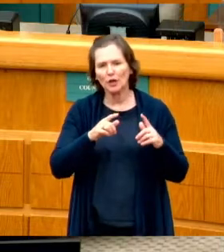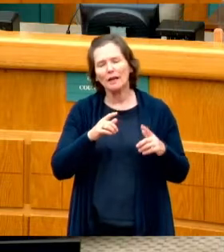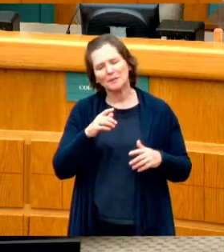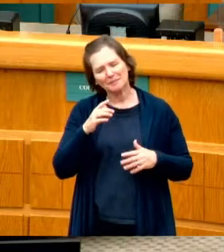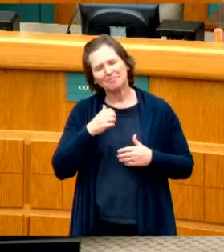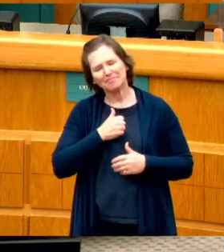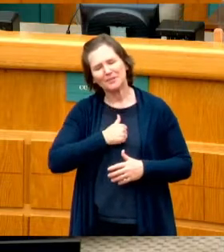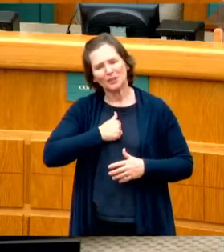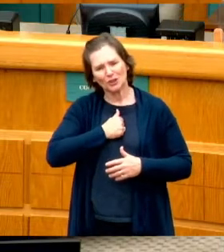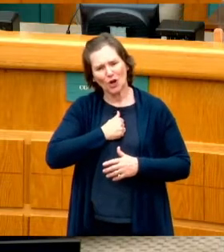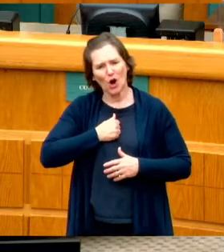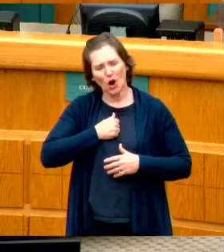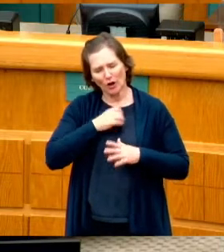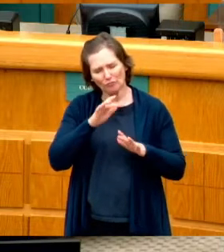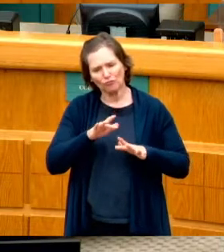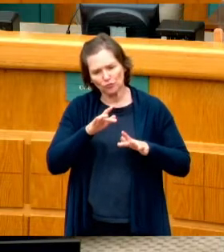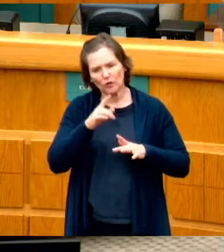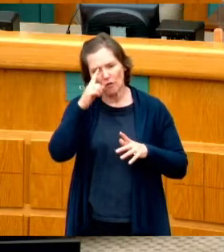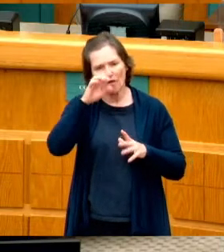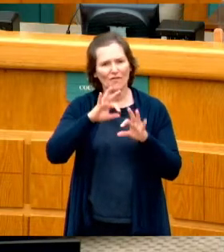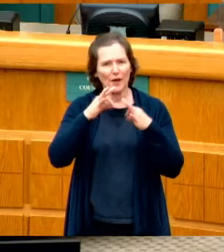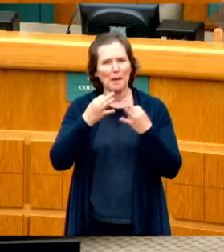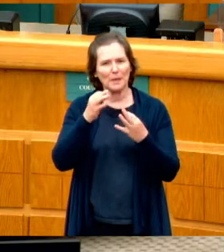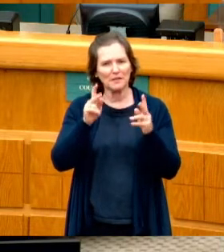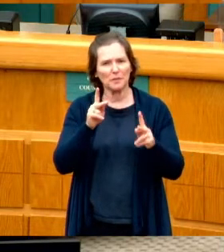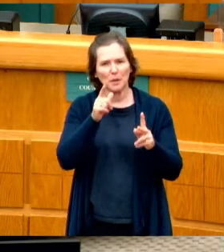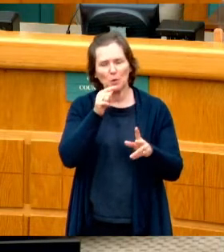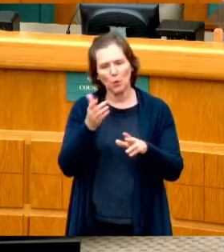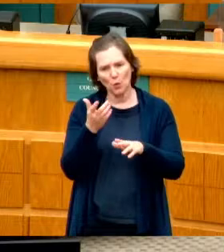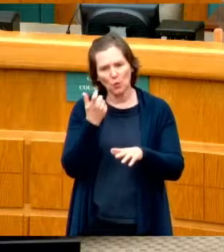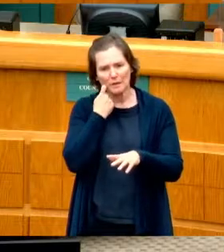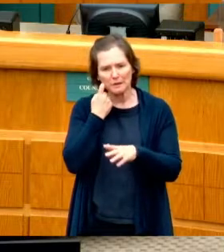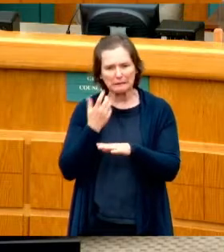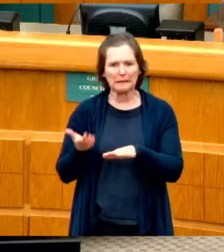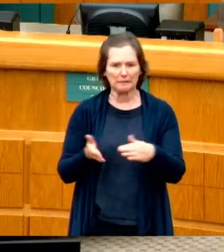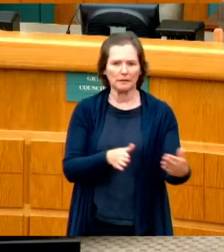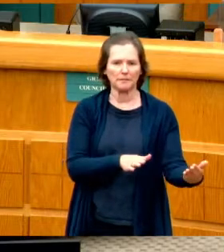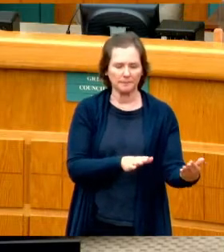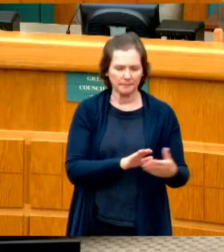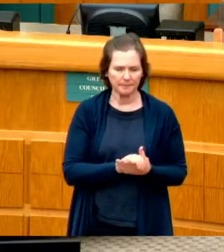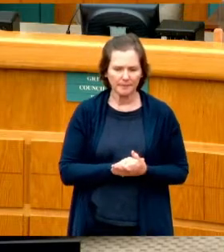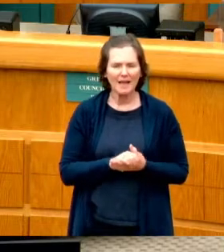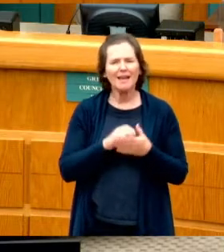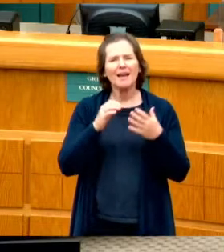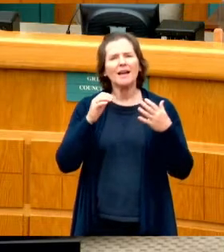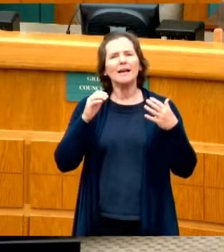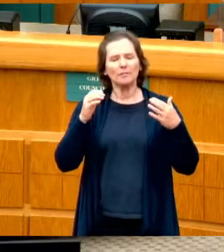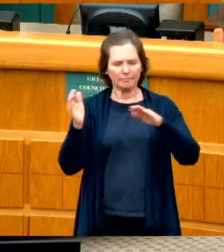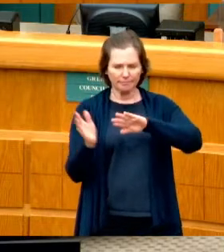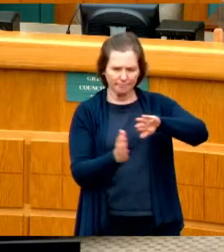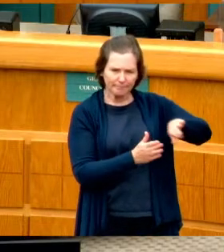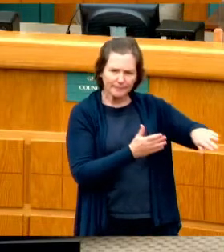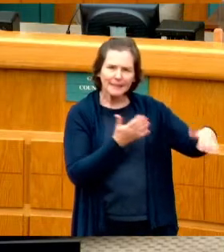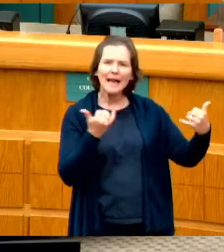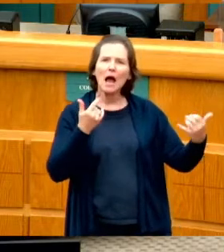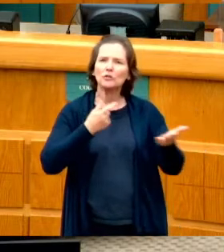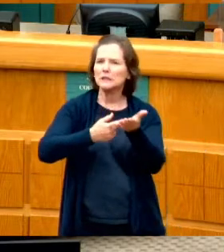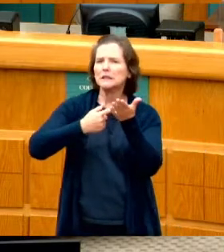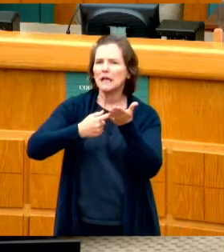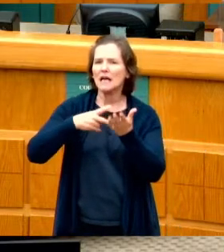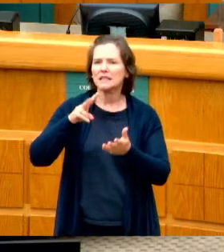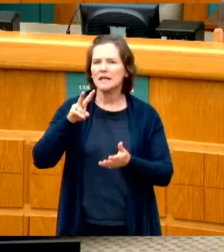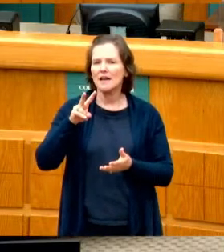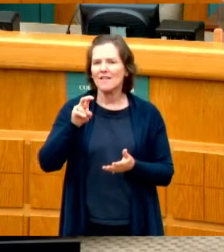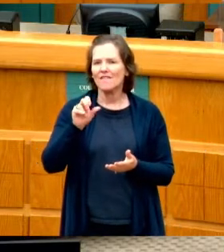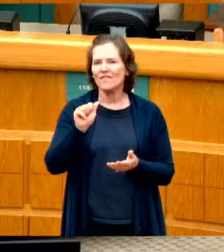little bit, we want to talk a little bit today about the variants that we're all kind of curious about. So the Health District continues